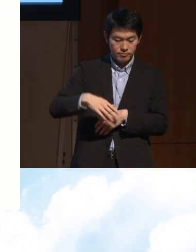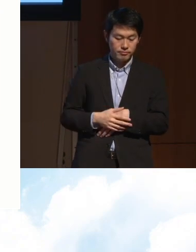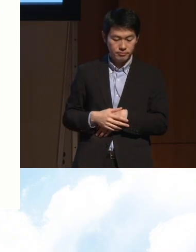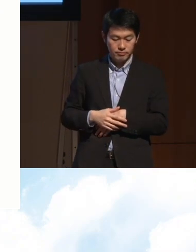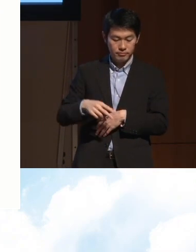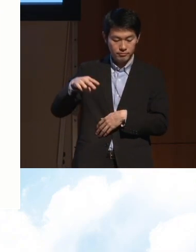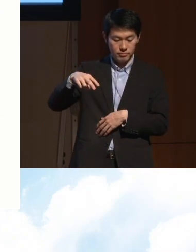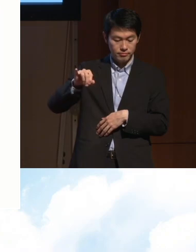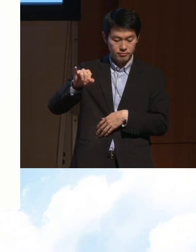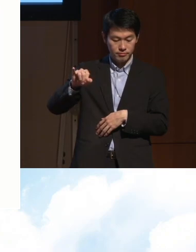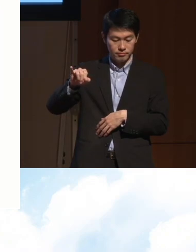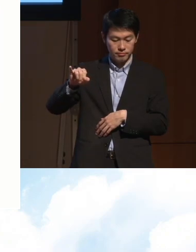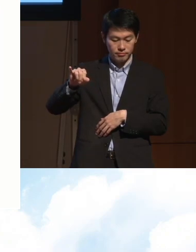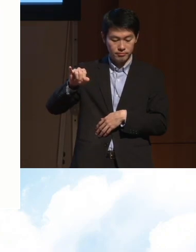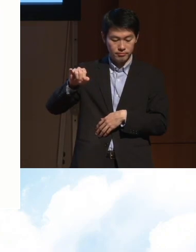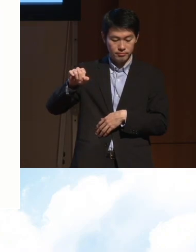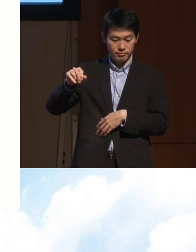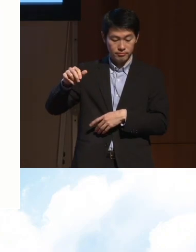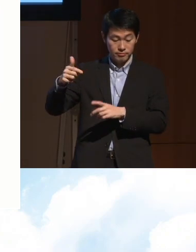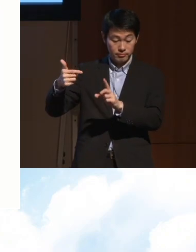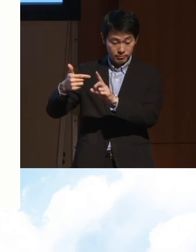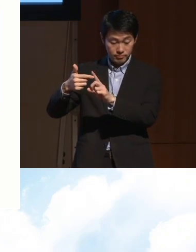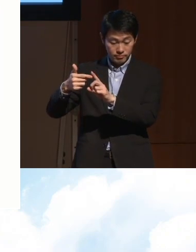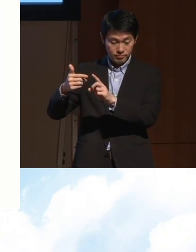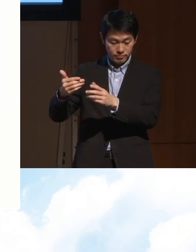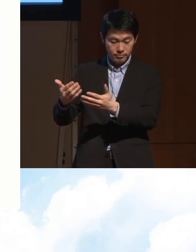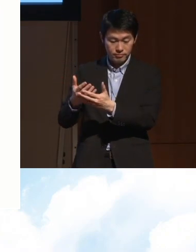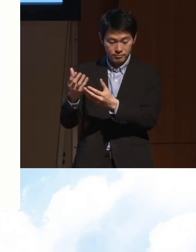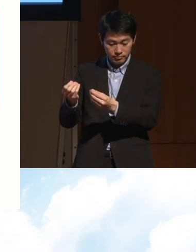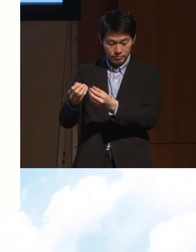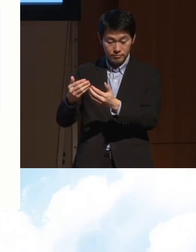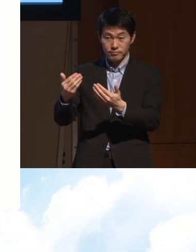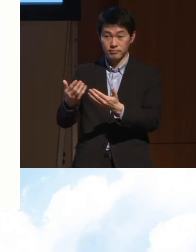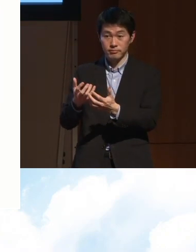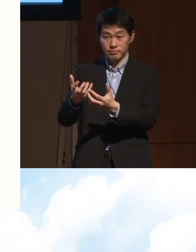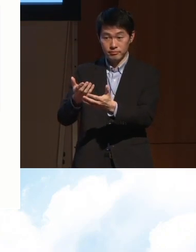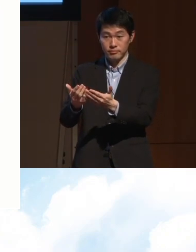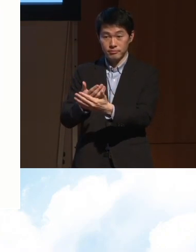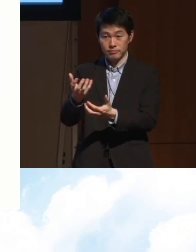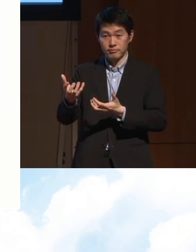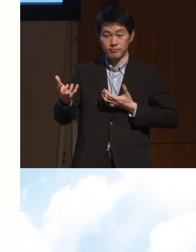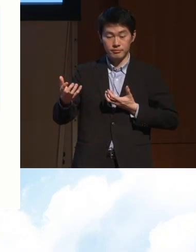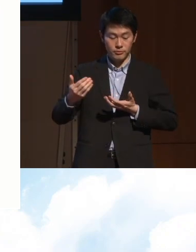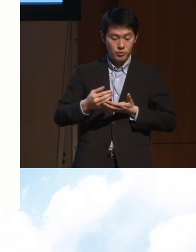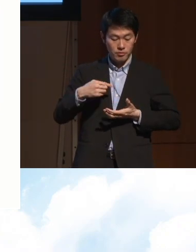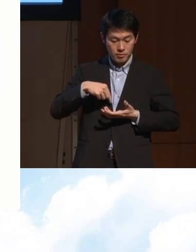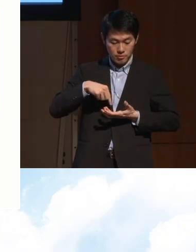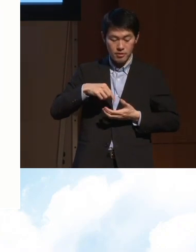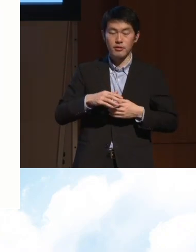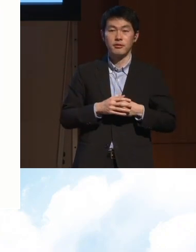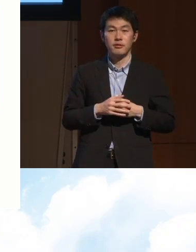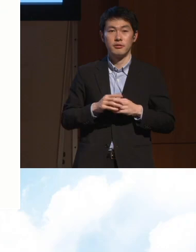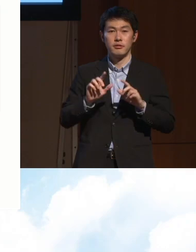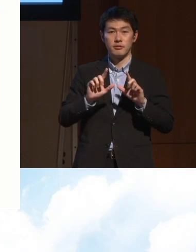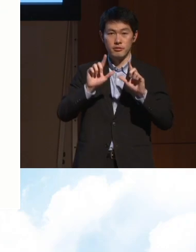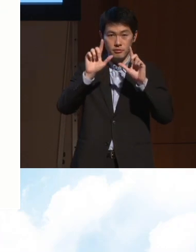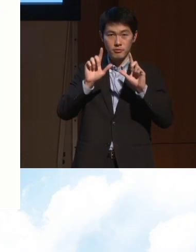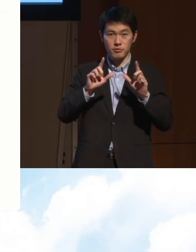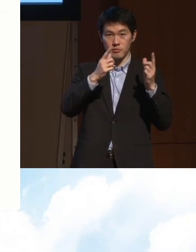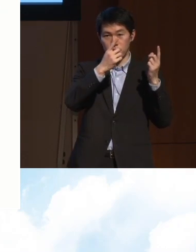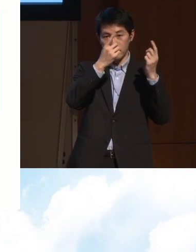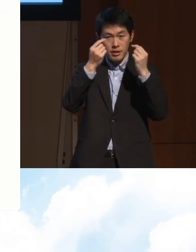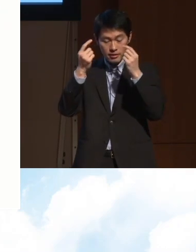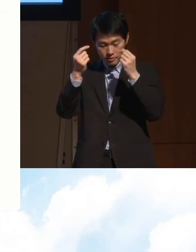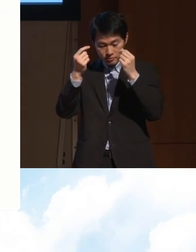function was, remains at the Tokyo University. So, and in 1960s, it